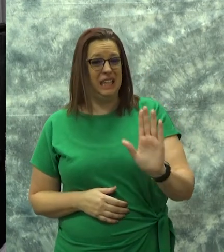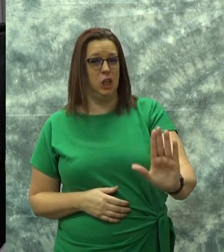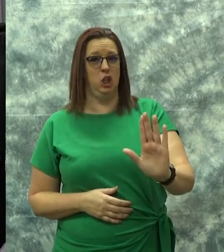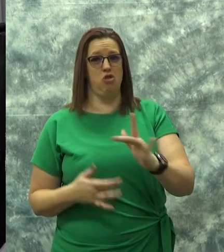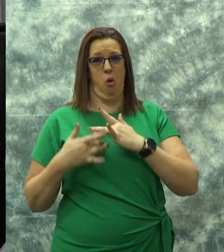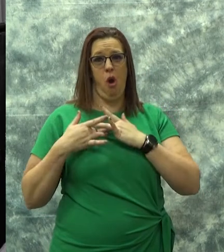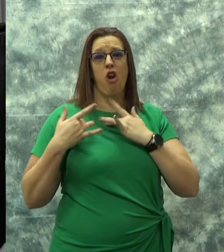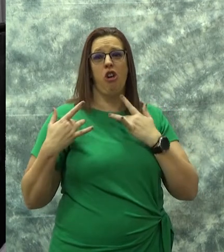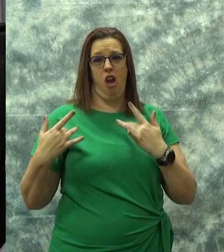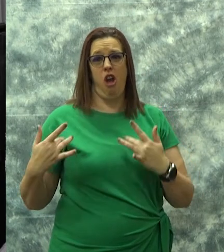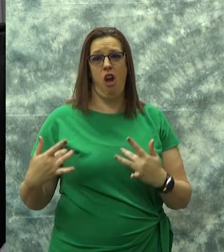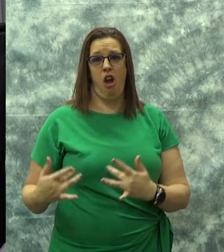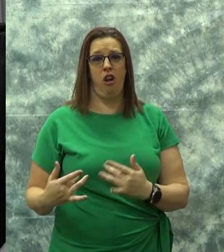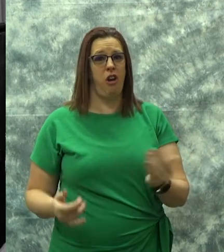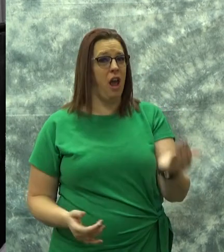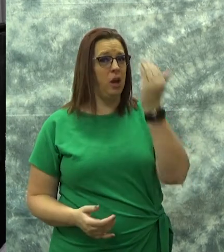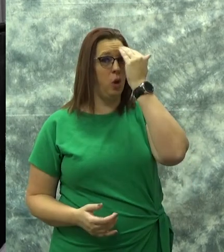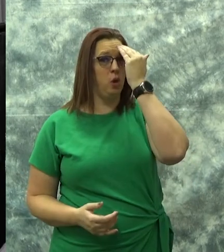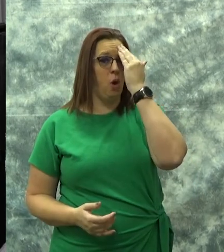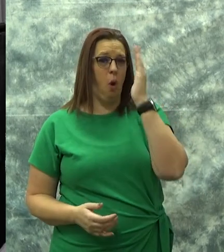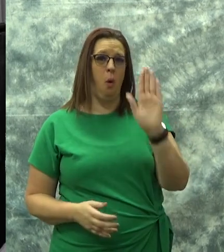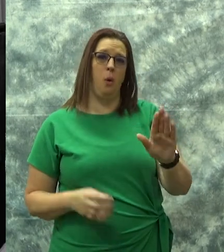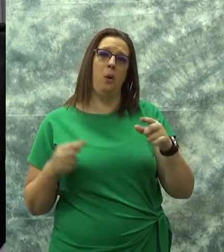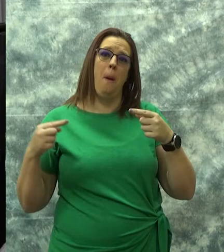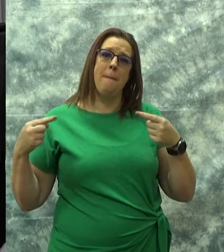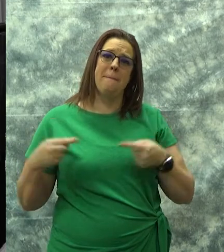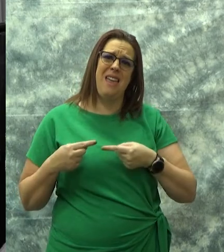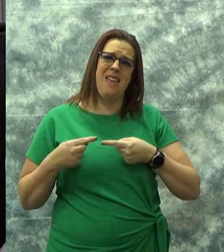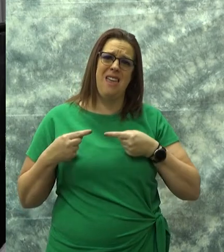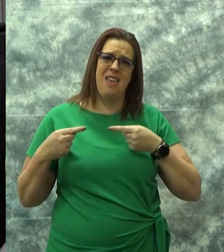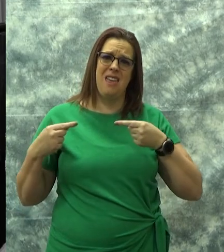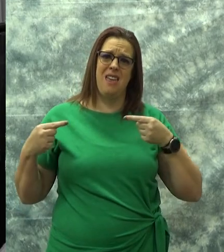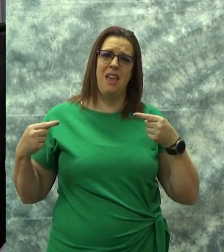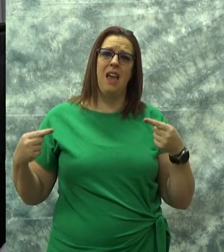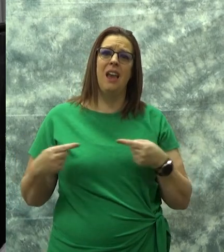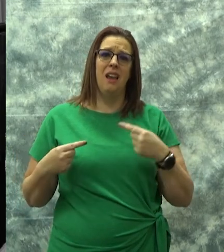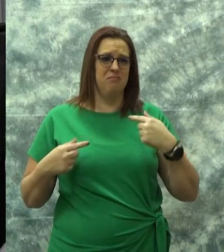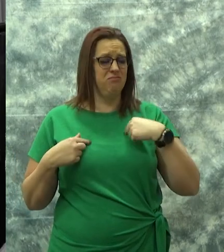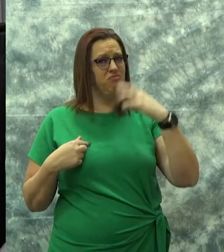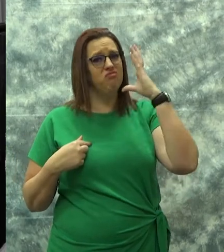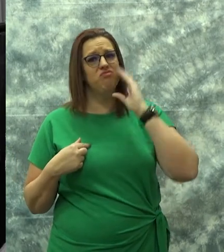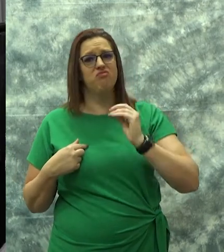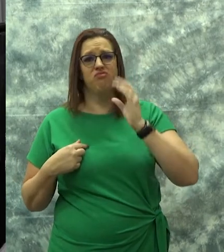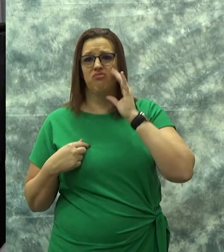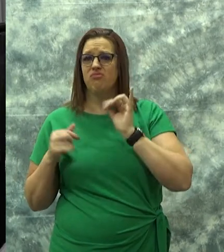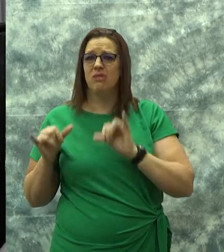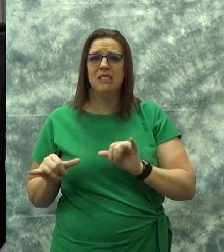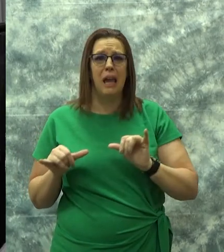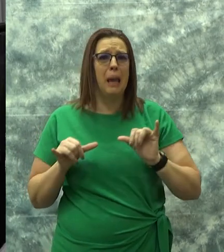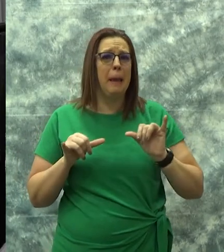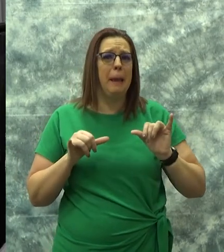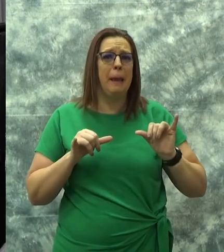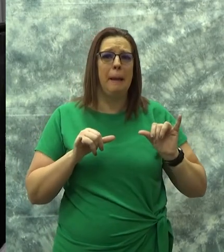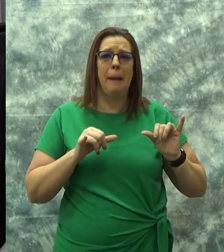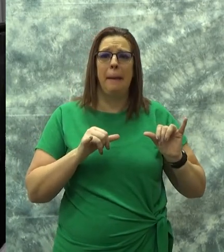I see your heart, I know your pain. I have been there